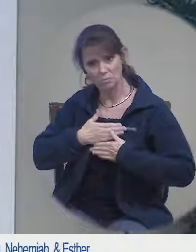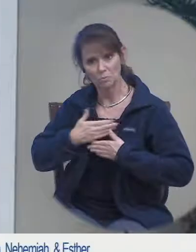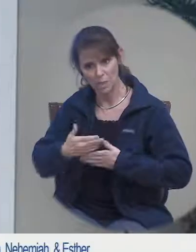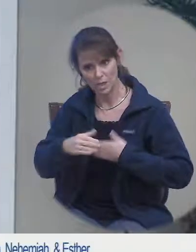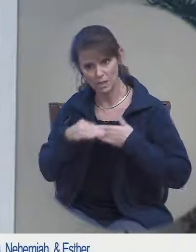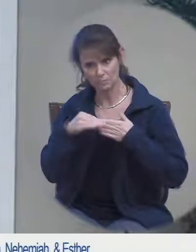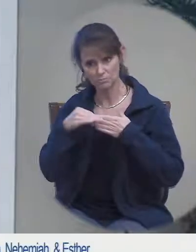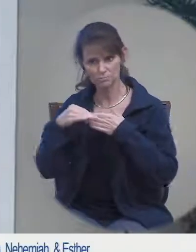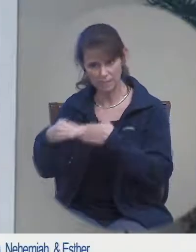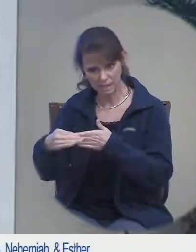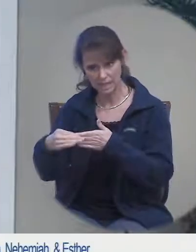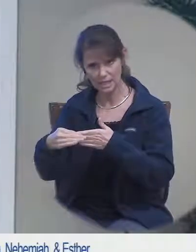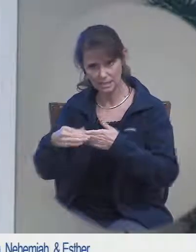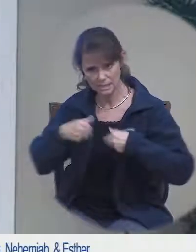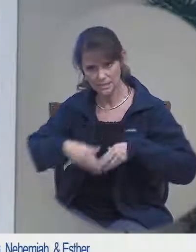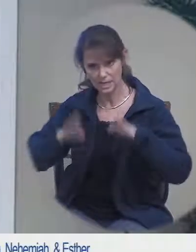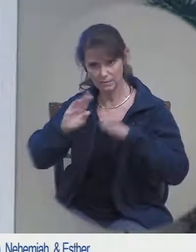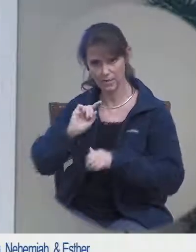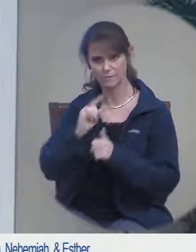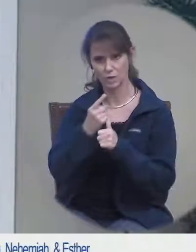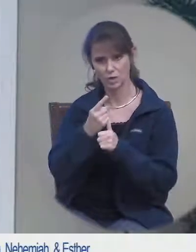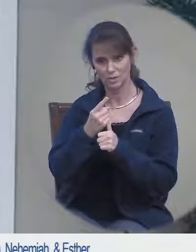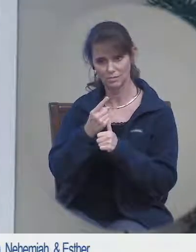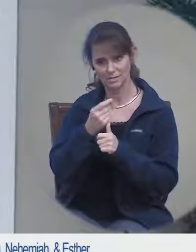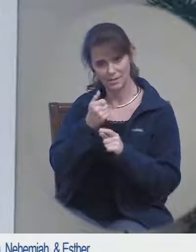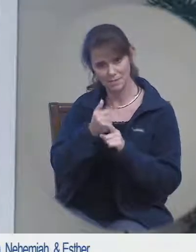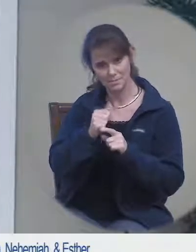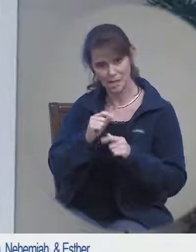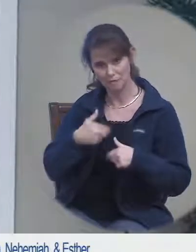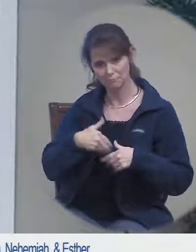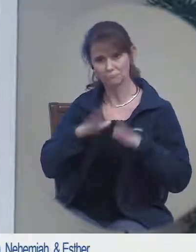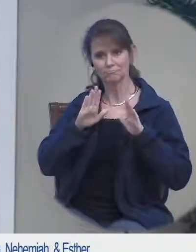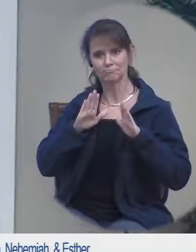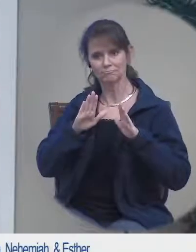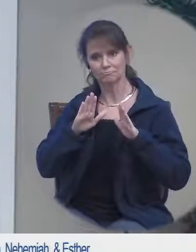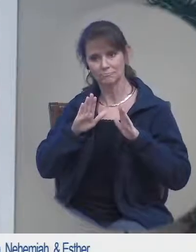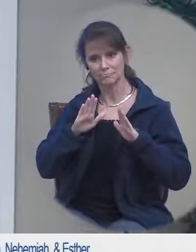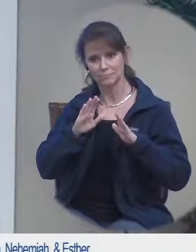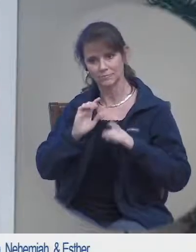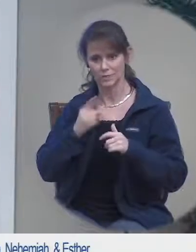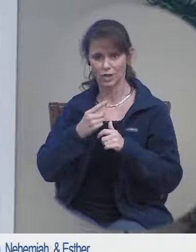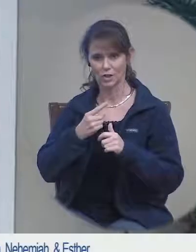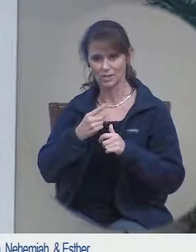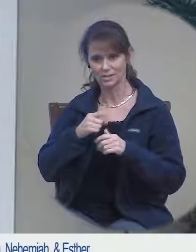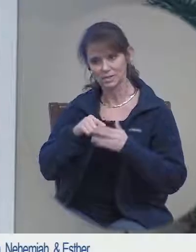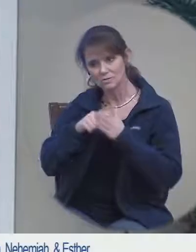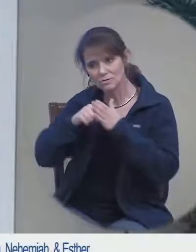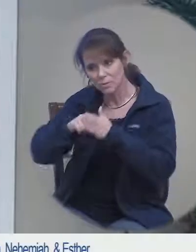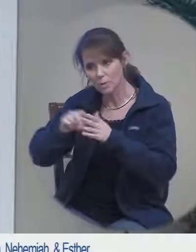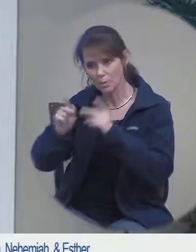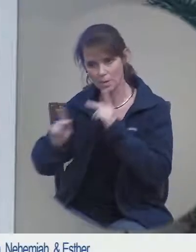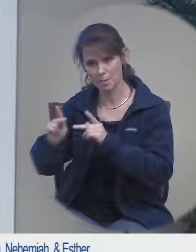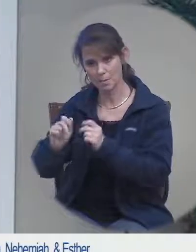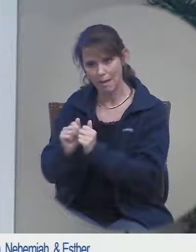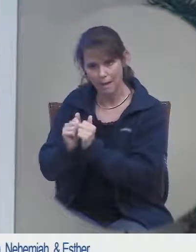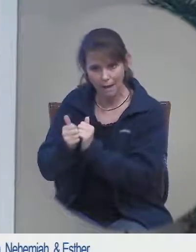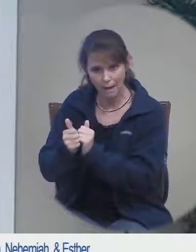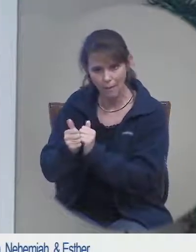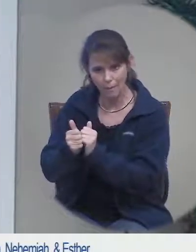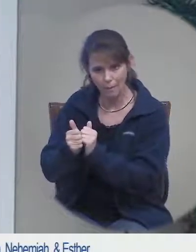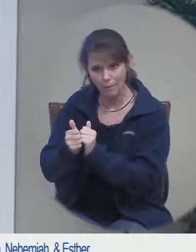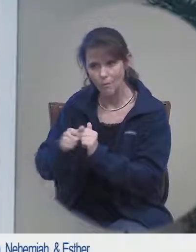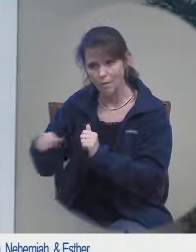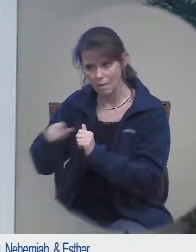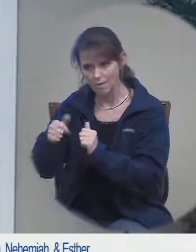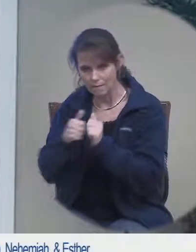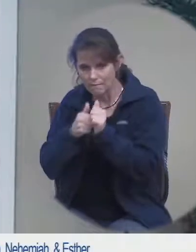with God's people, his willingness to take a stand if necessary, his willingness to sacrifice. So leaders